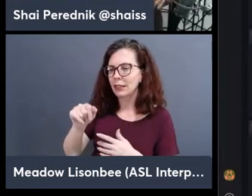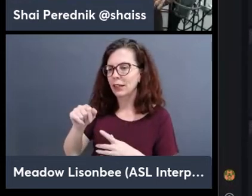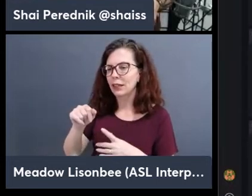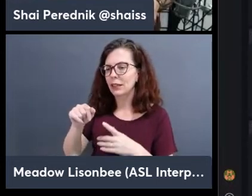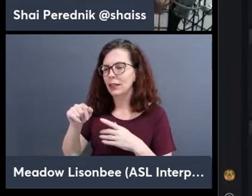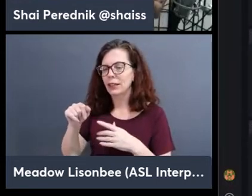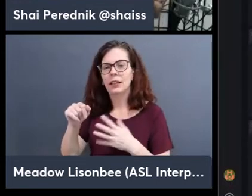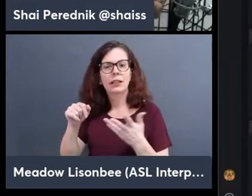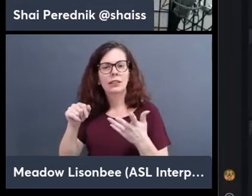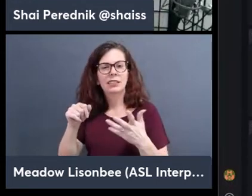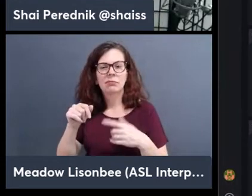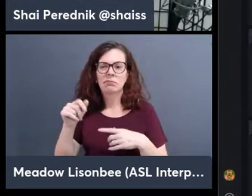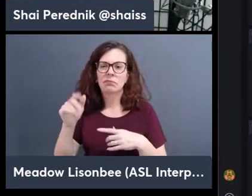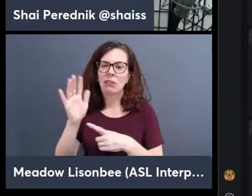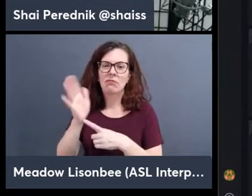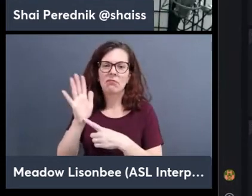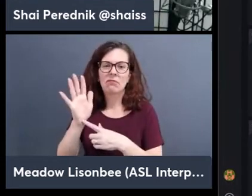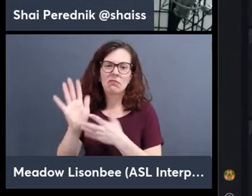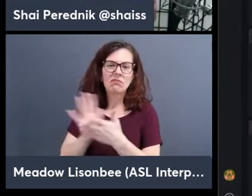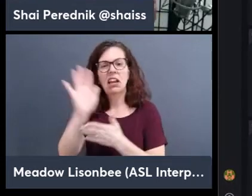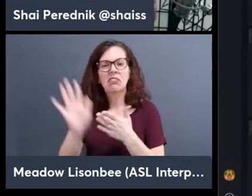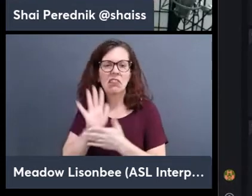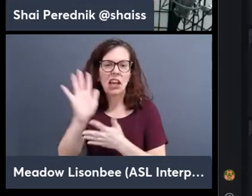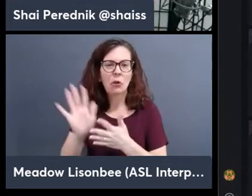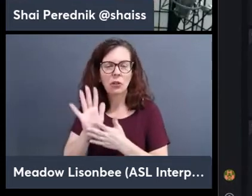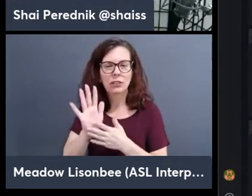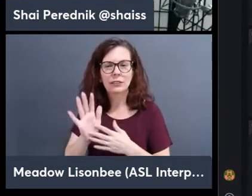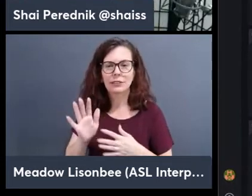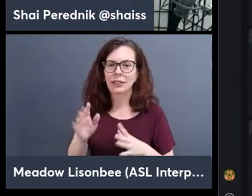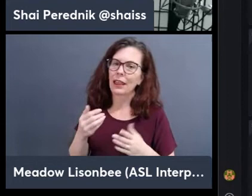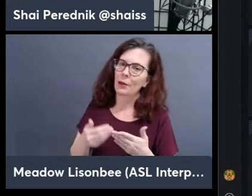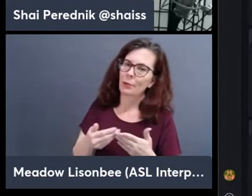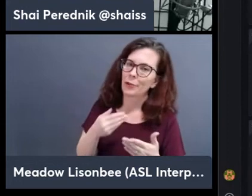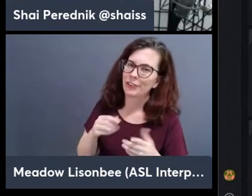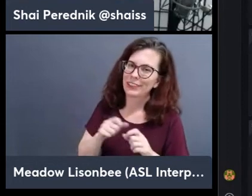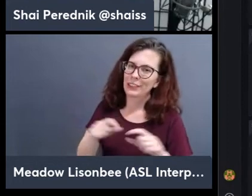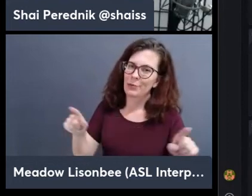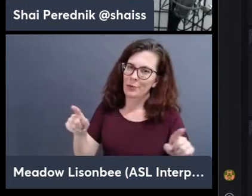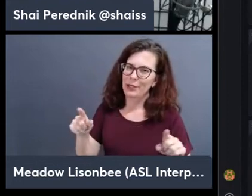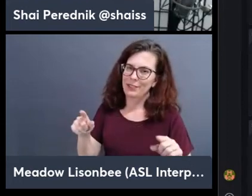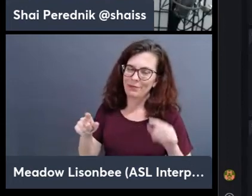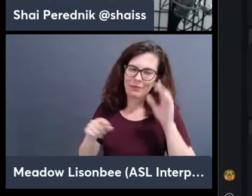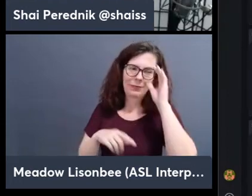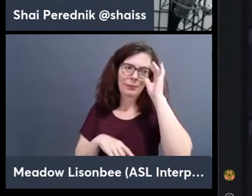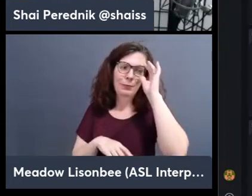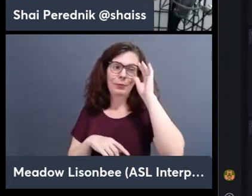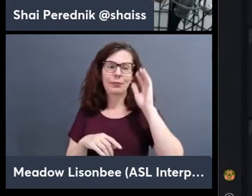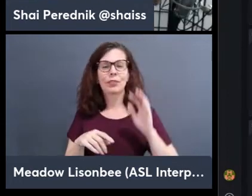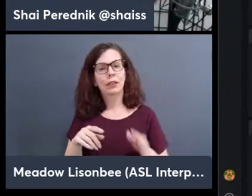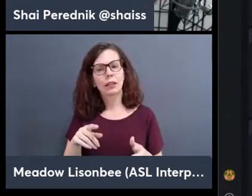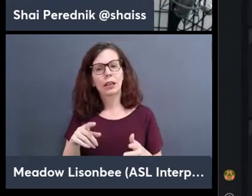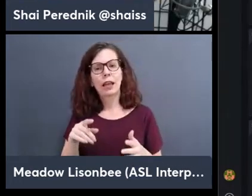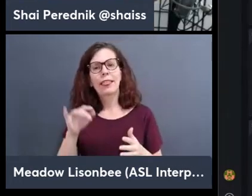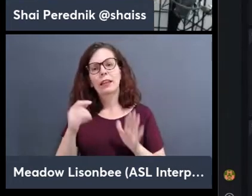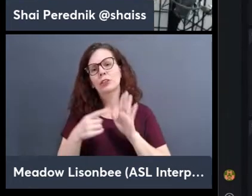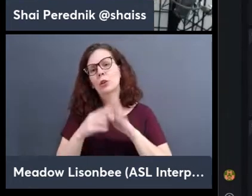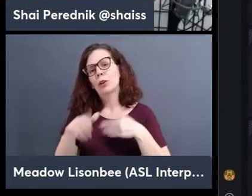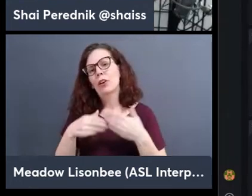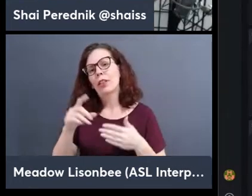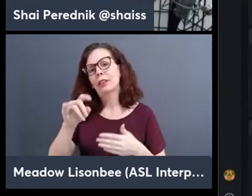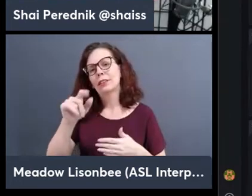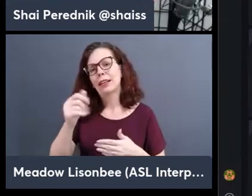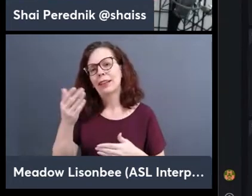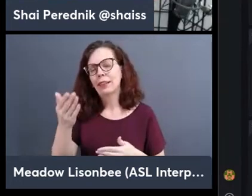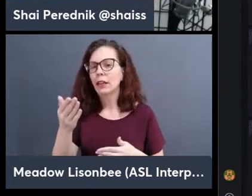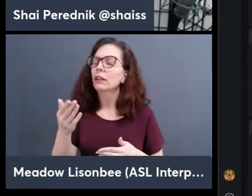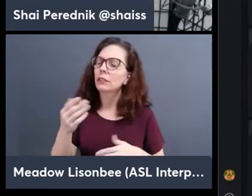five hours now. Sorry, this was the previous node I deployed. And so that's showing all the data that's there, right? It